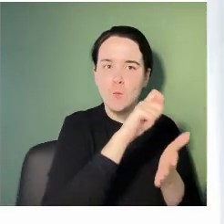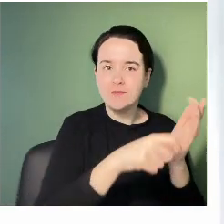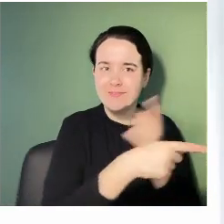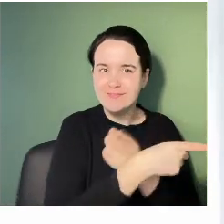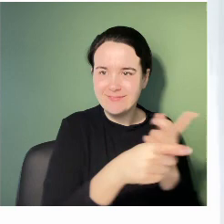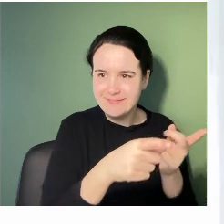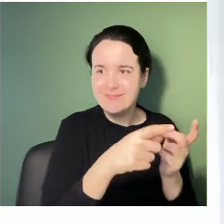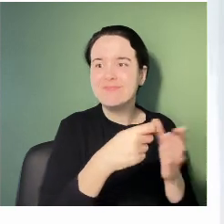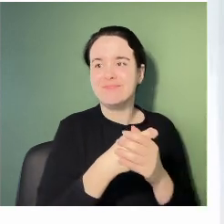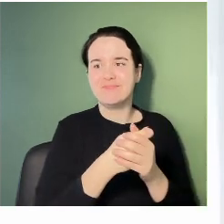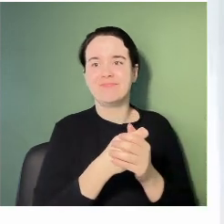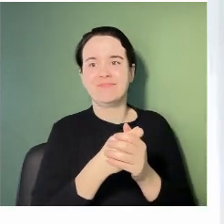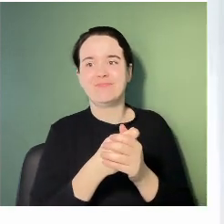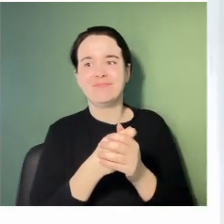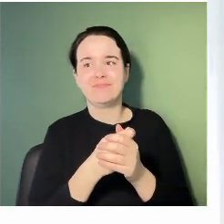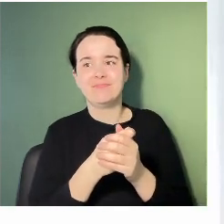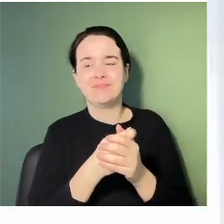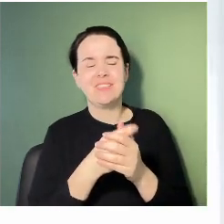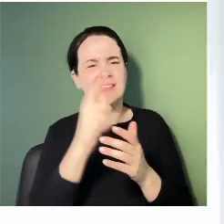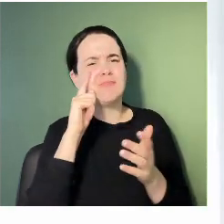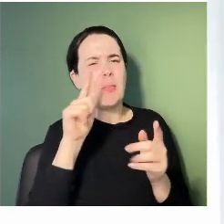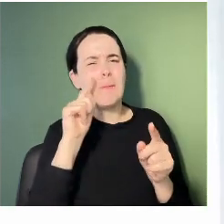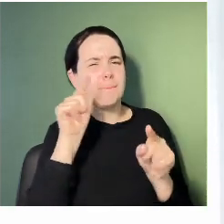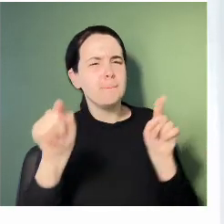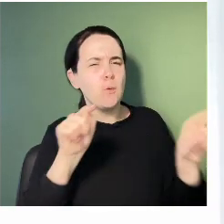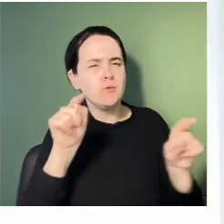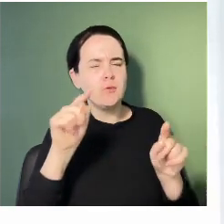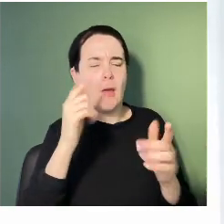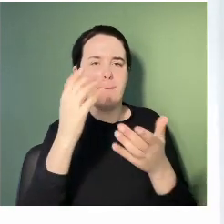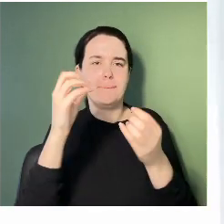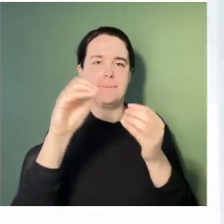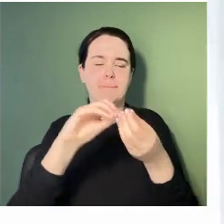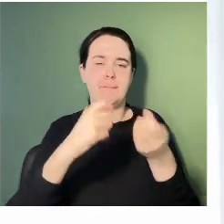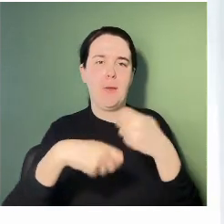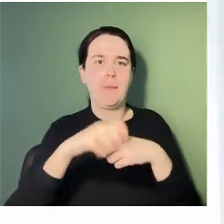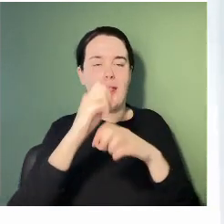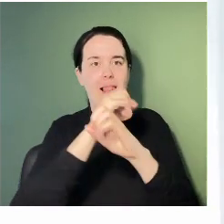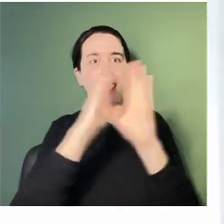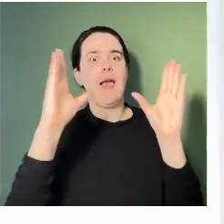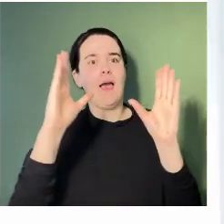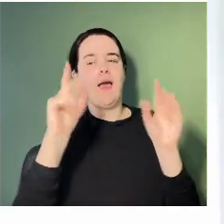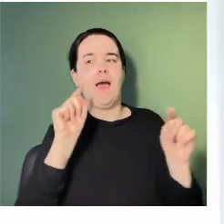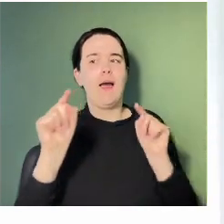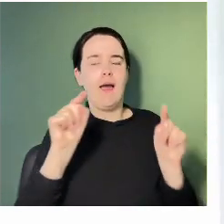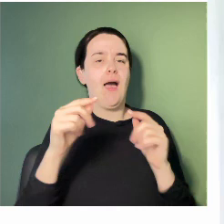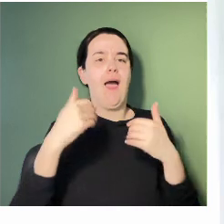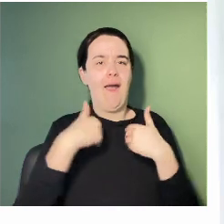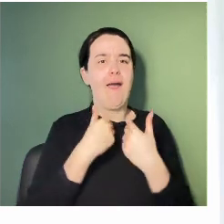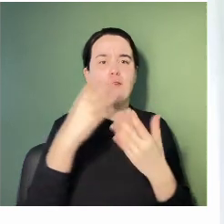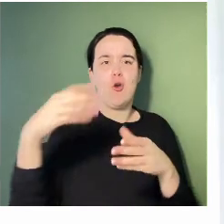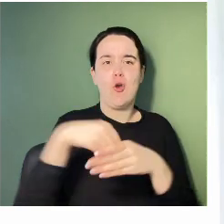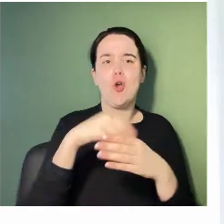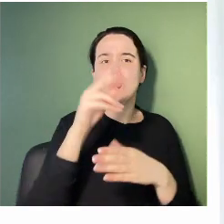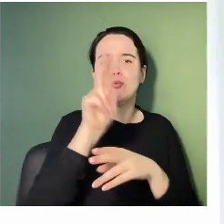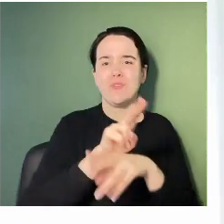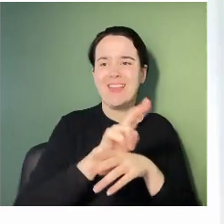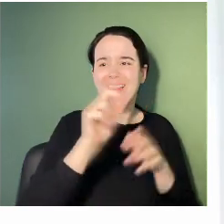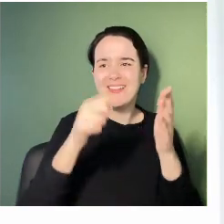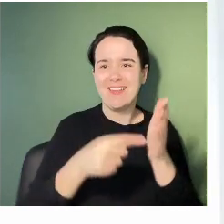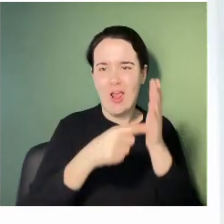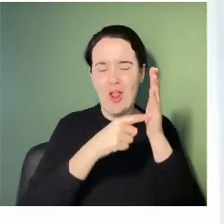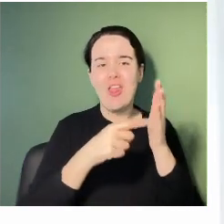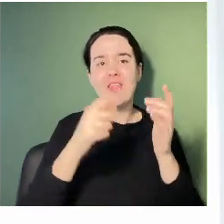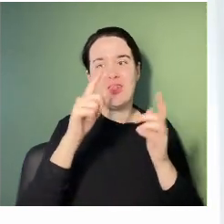to and talk about and provide clear examples. And to conduct this work, we need digital technology,